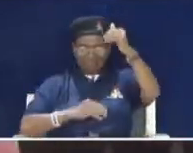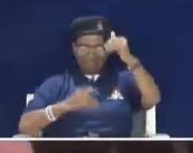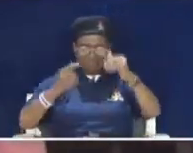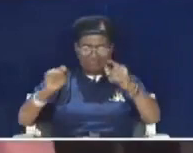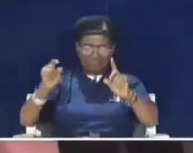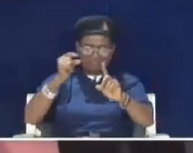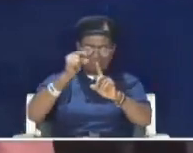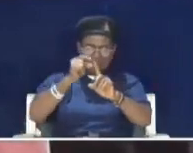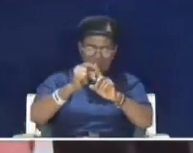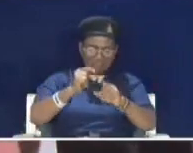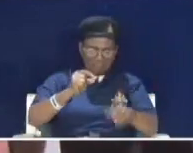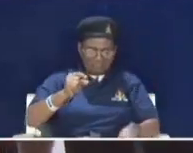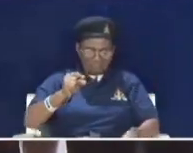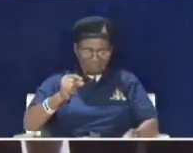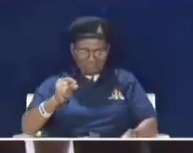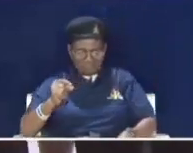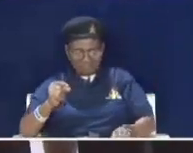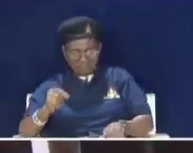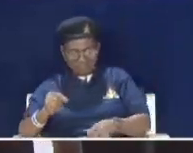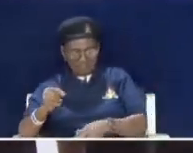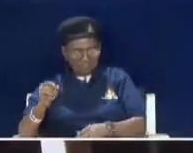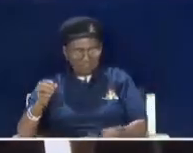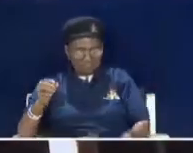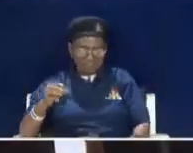can make known.